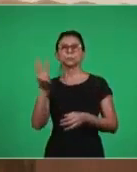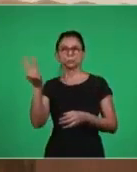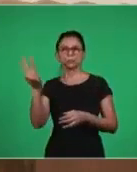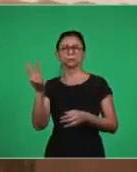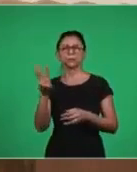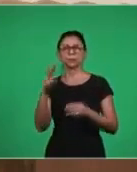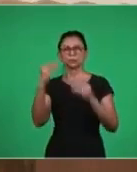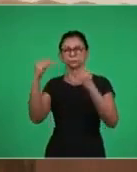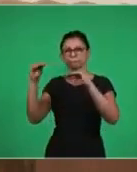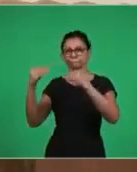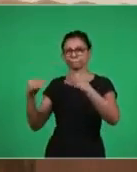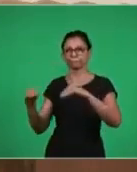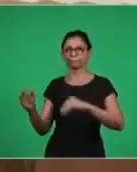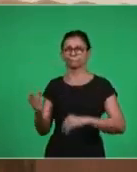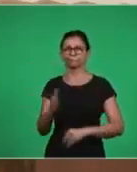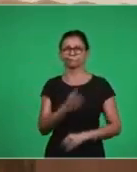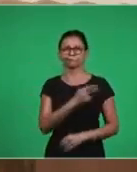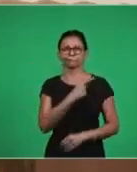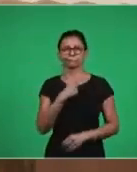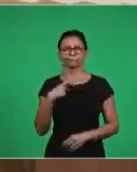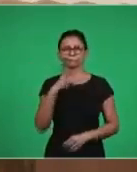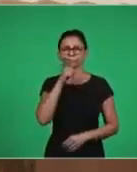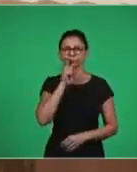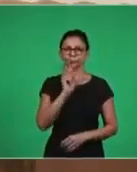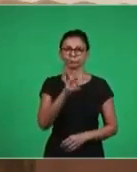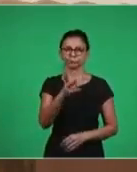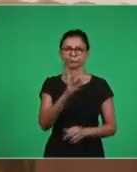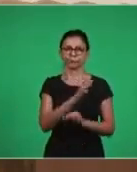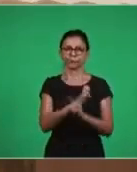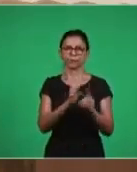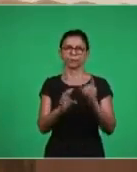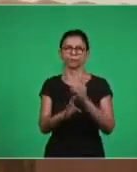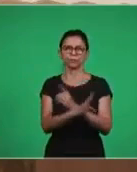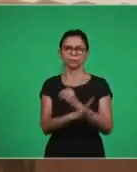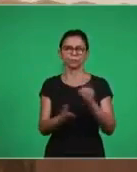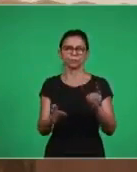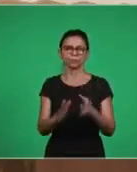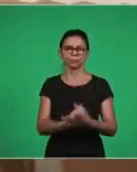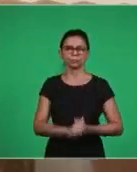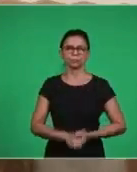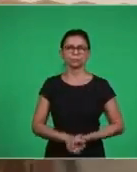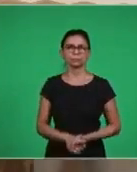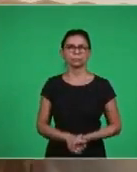Maranhão. And now Pastor Gilson is going to give sequence to the topic of Sunday school.